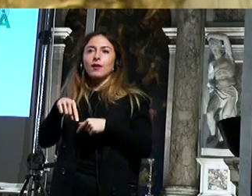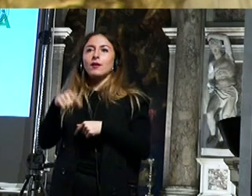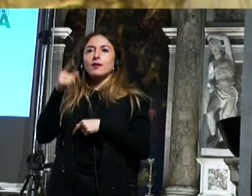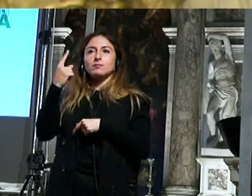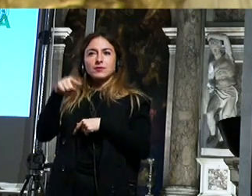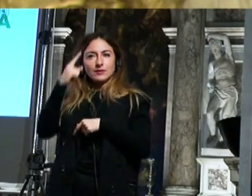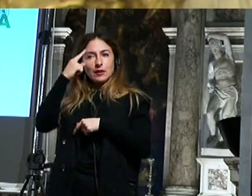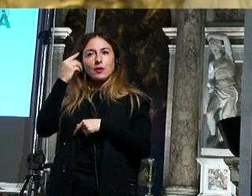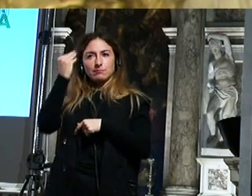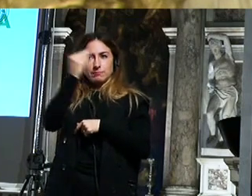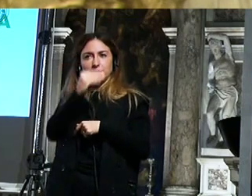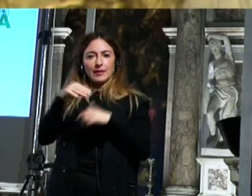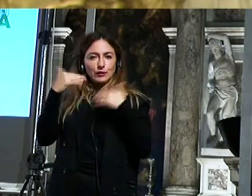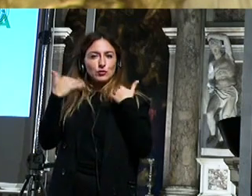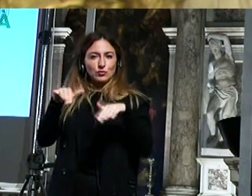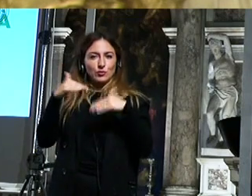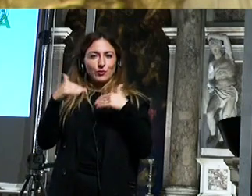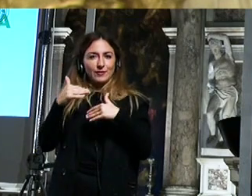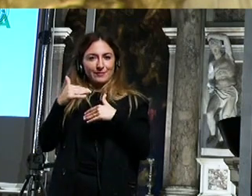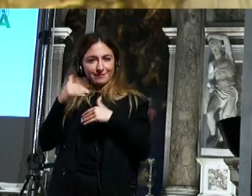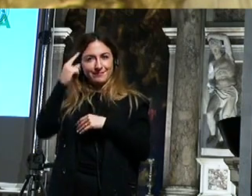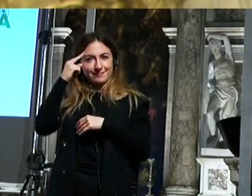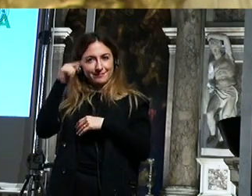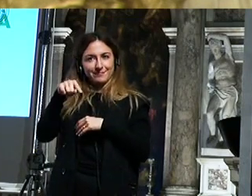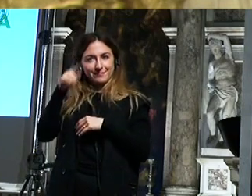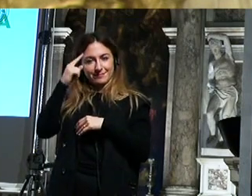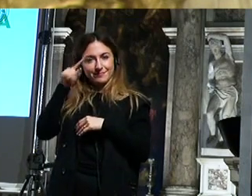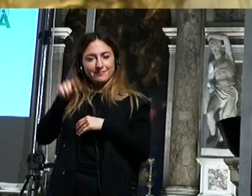how we've maybe